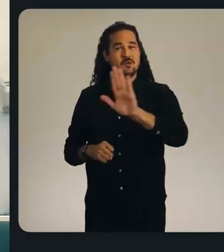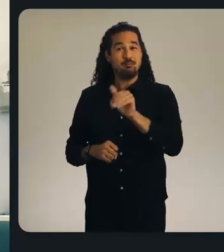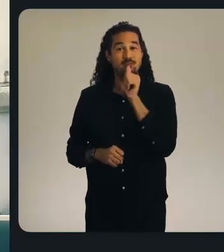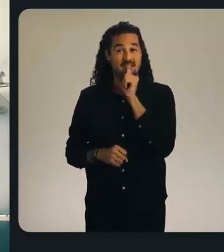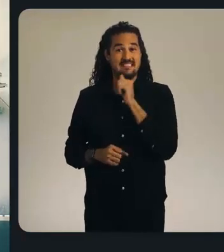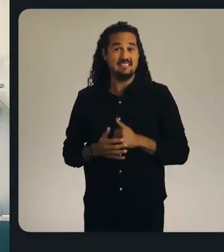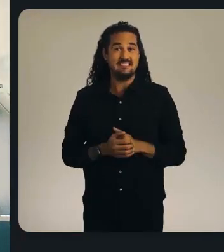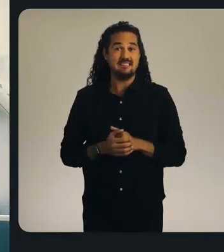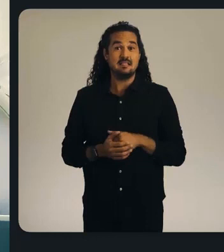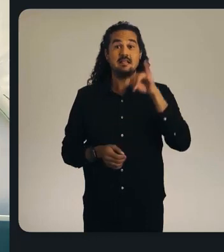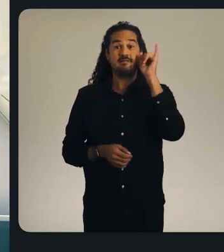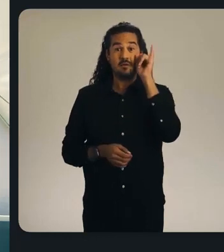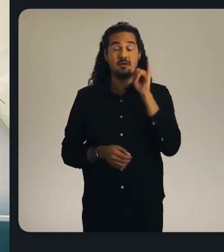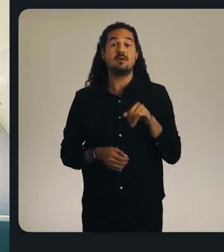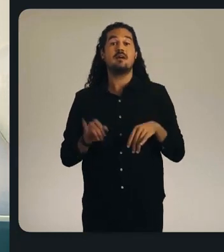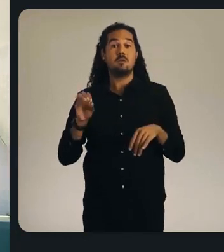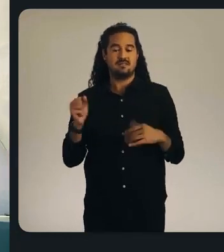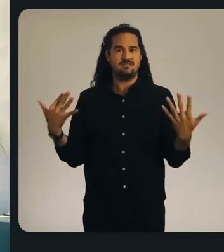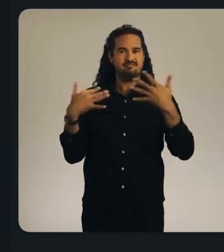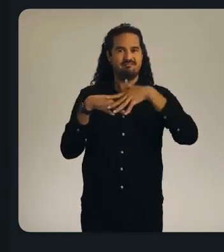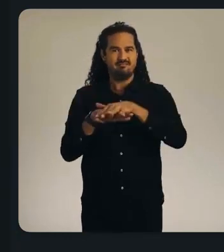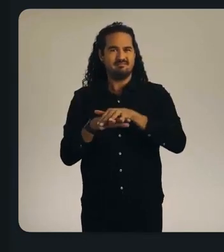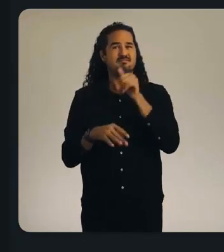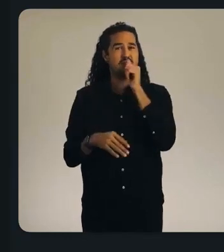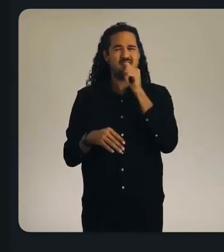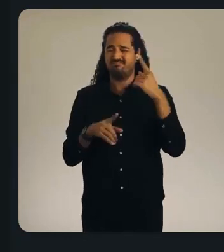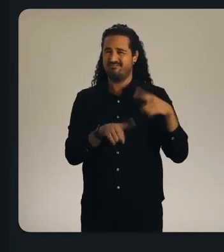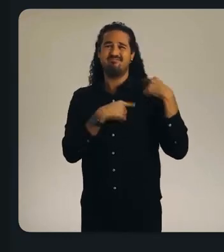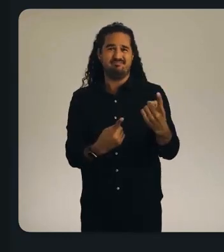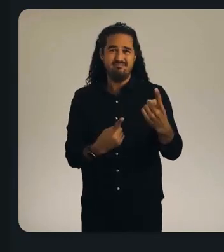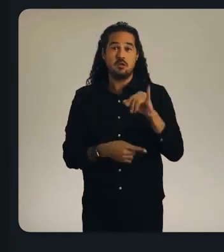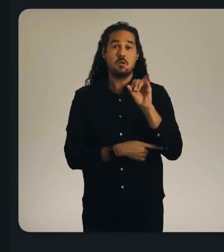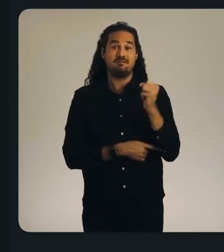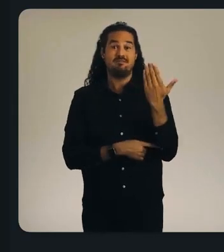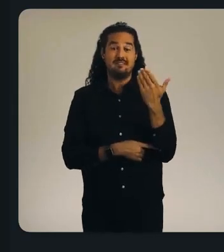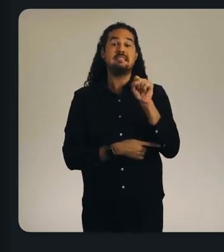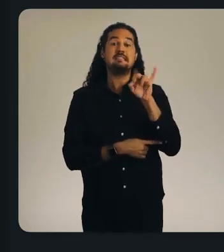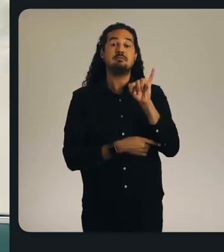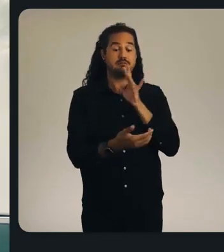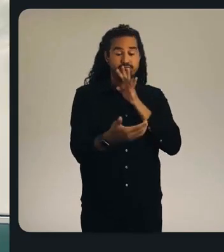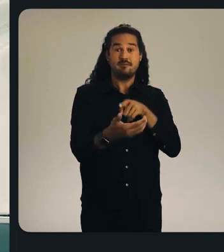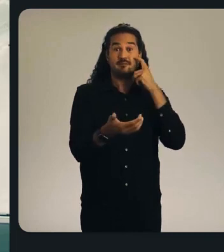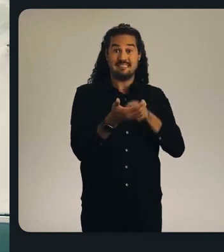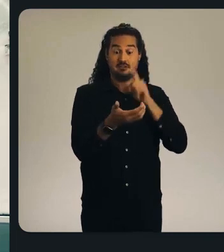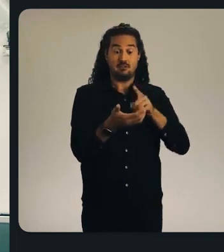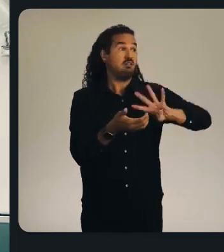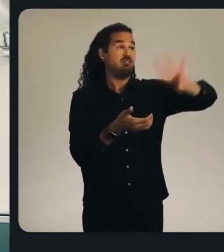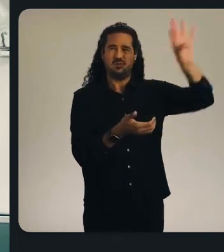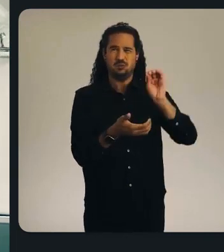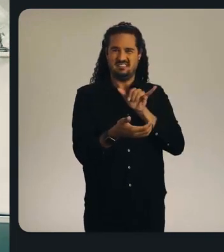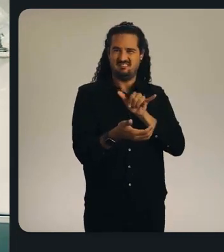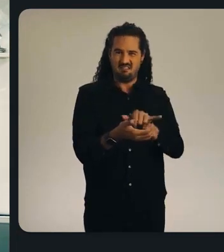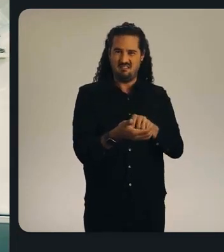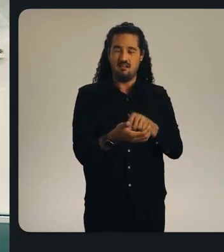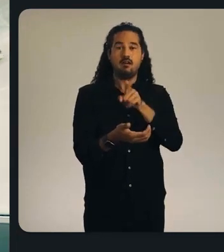With iPhone and iOS, privacy is built in from the beginning. With iOS 15, Siri uses on-device speech recognition, meaning your Siri audio requests do not